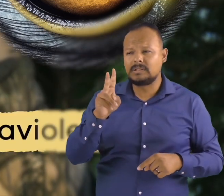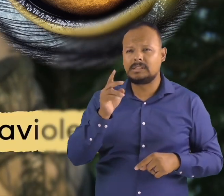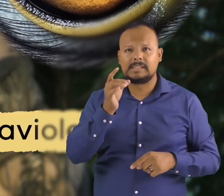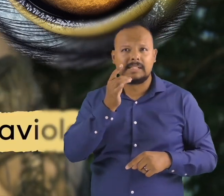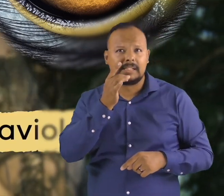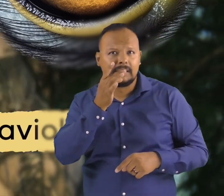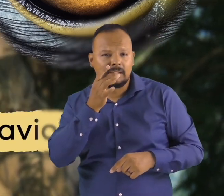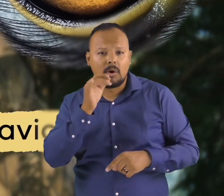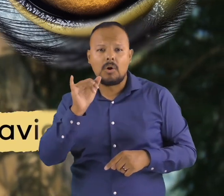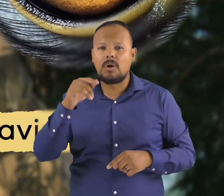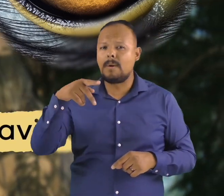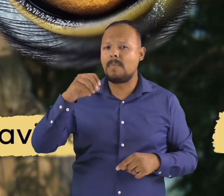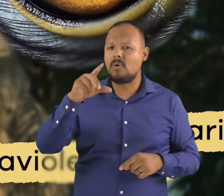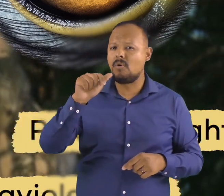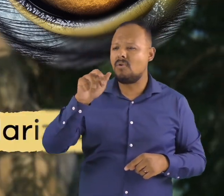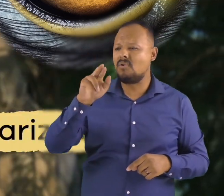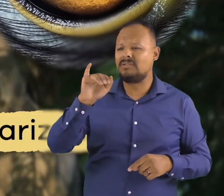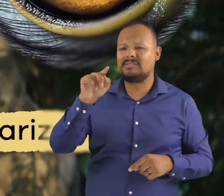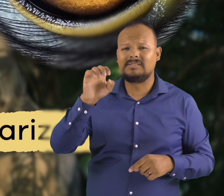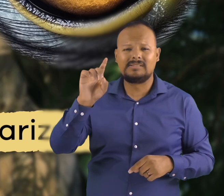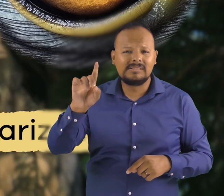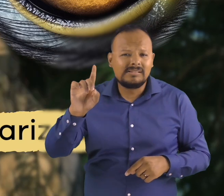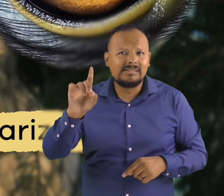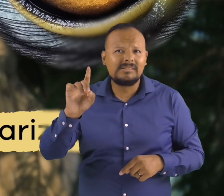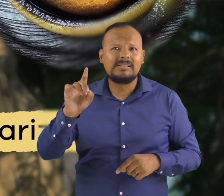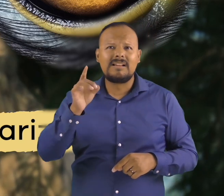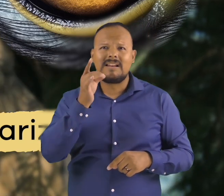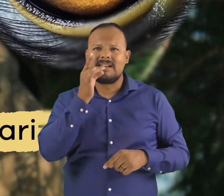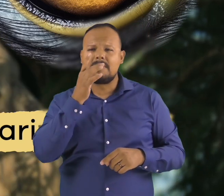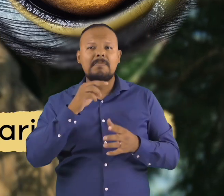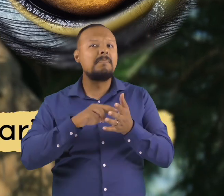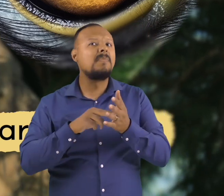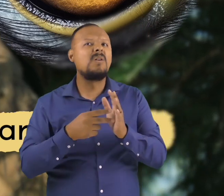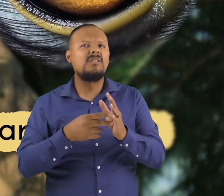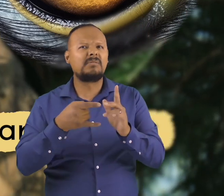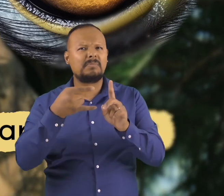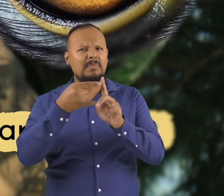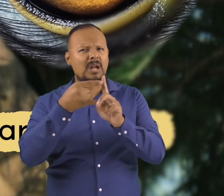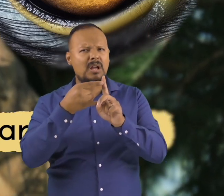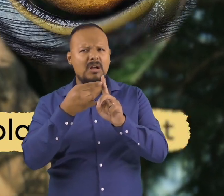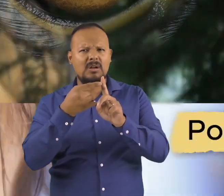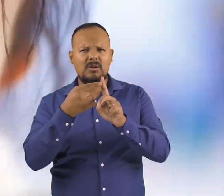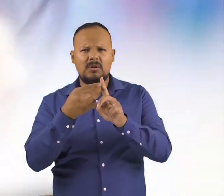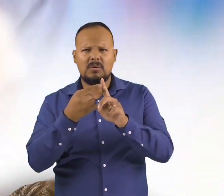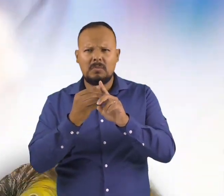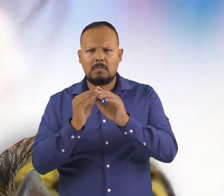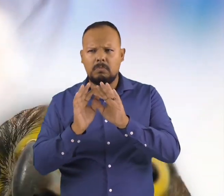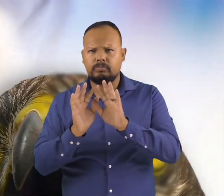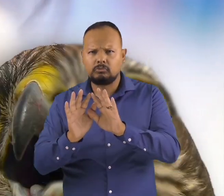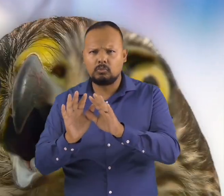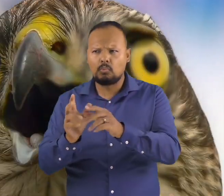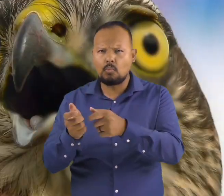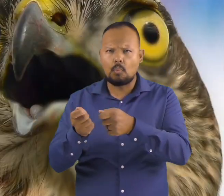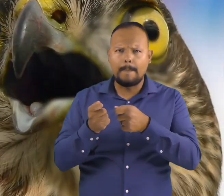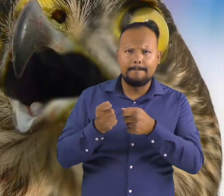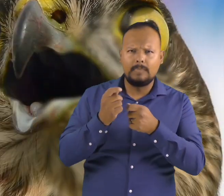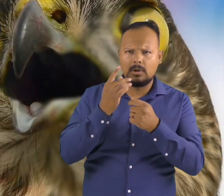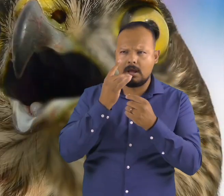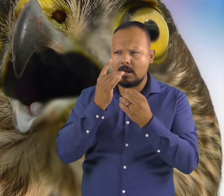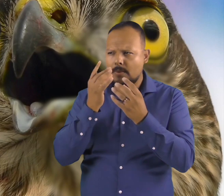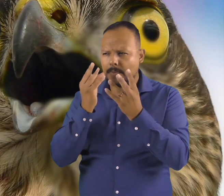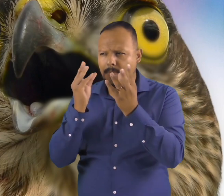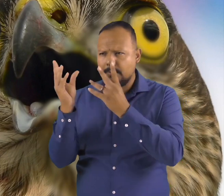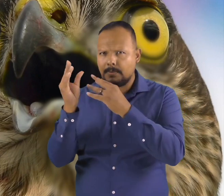ultraviolet light and polarized light, magnetic fields. Their eyes are eight